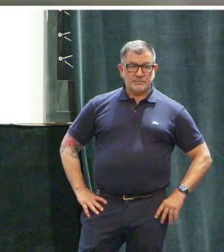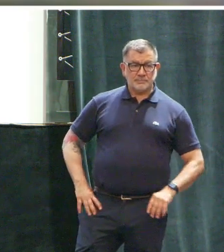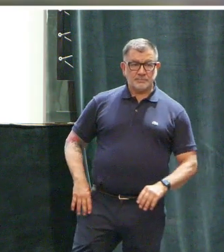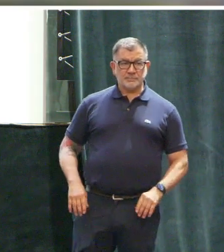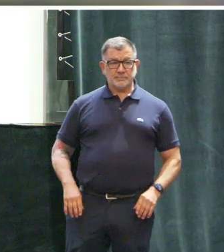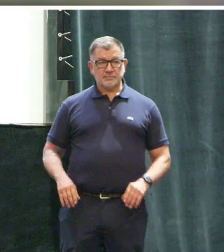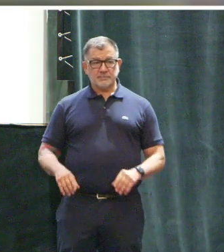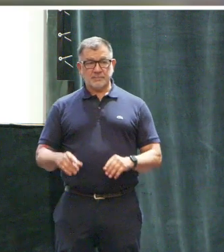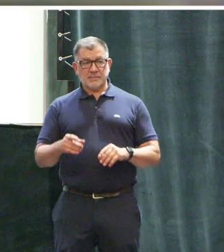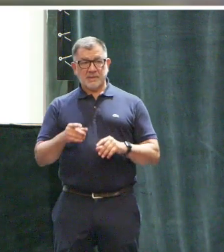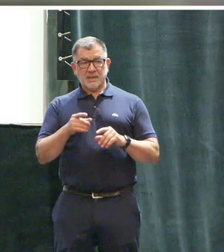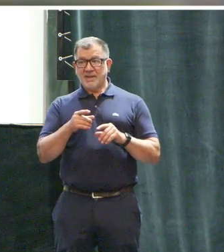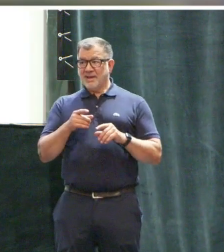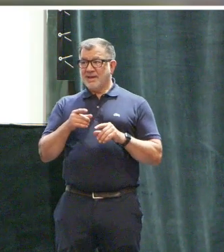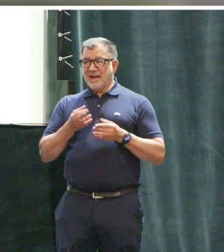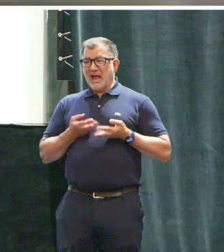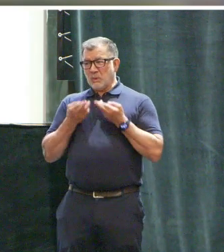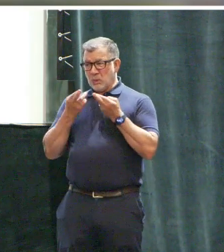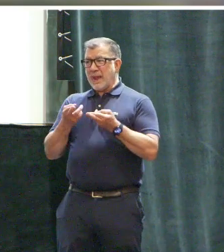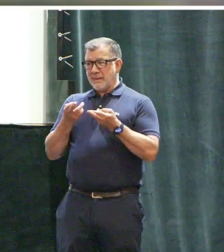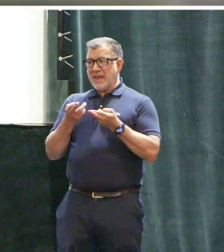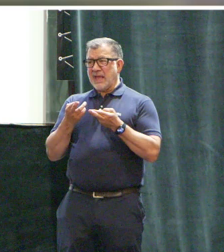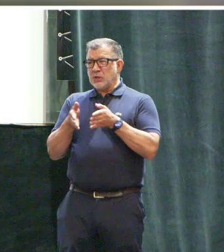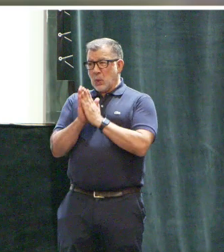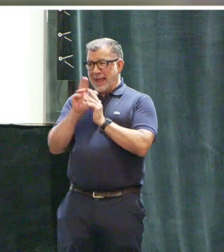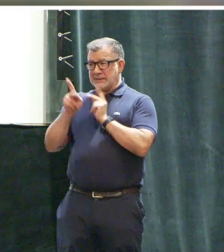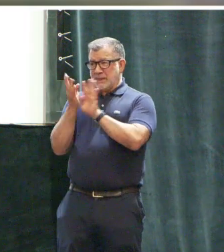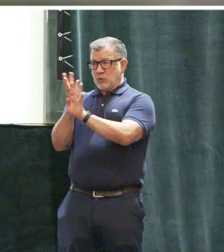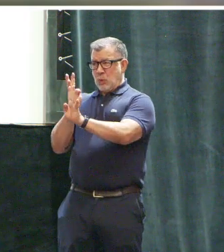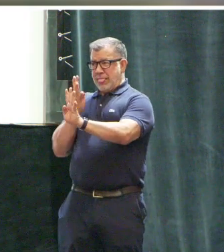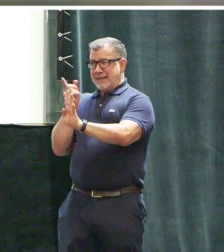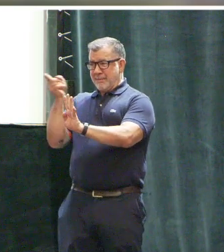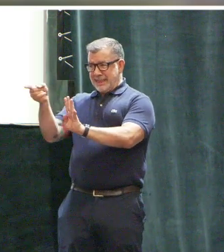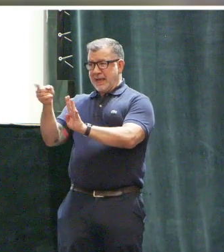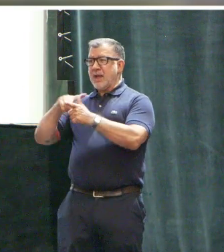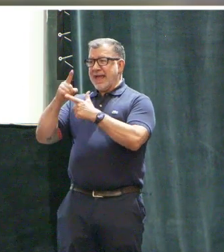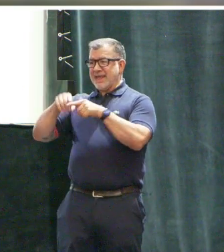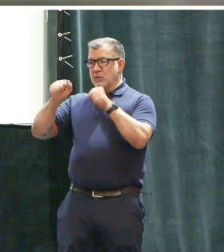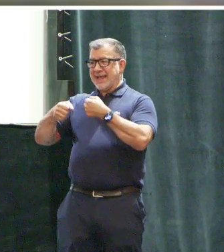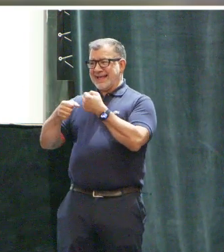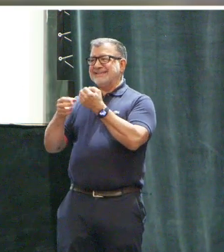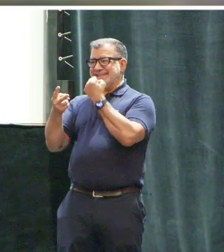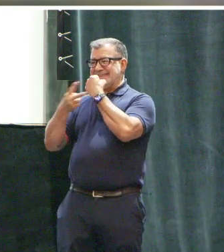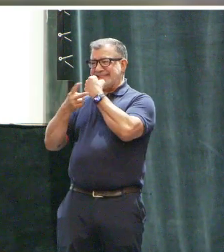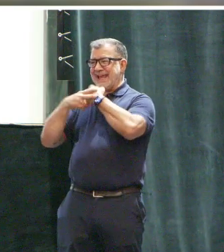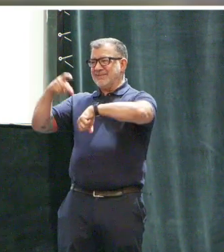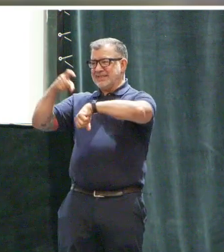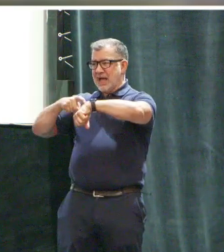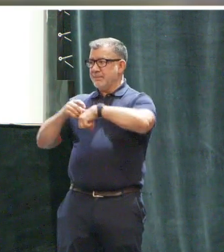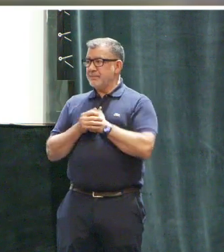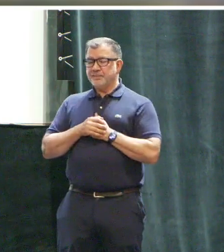I suggest you do this over there as well, so people can line up to be heard and you can save some time from running up and down. Thank you for